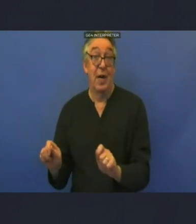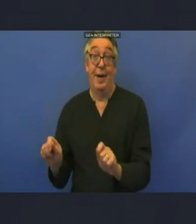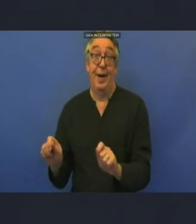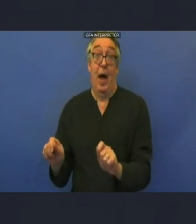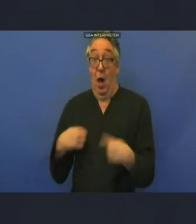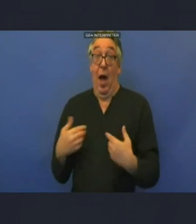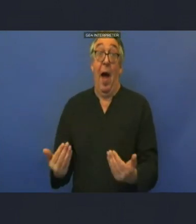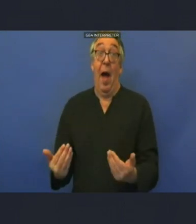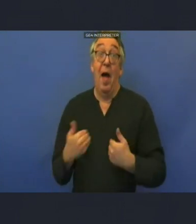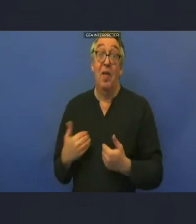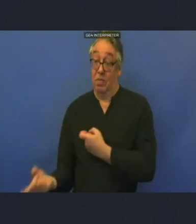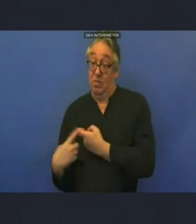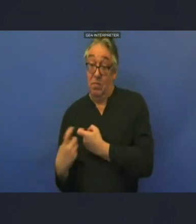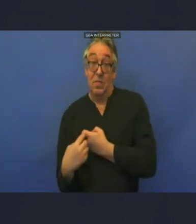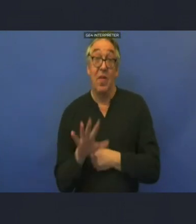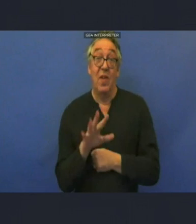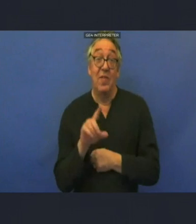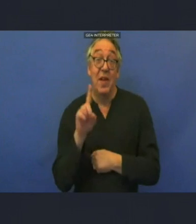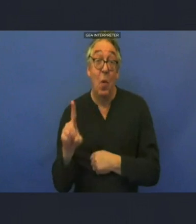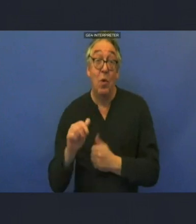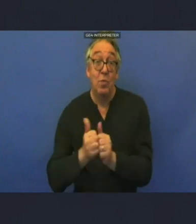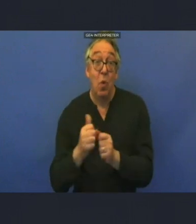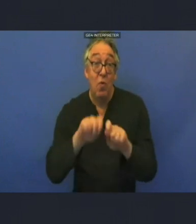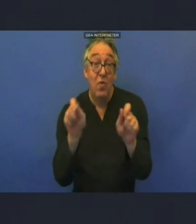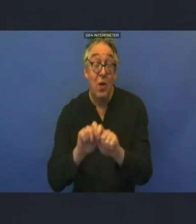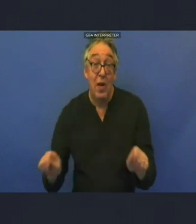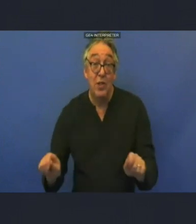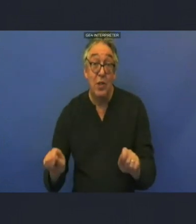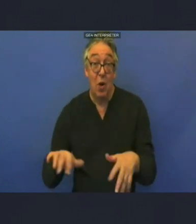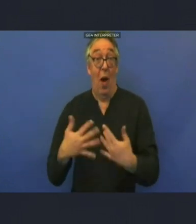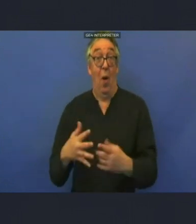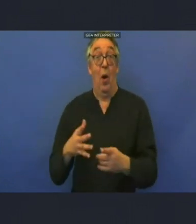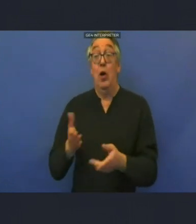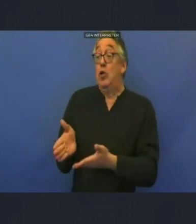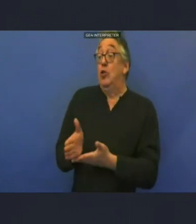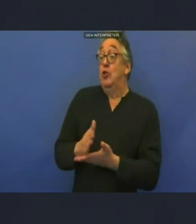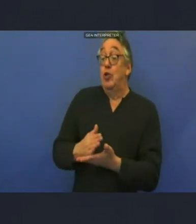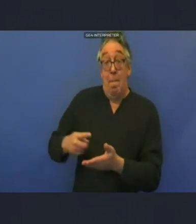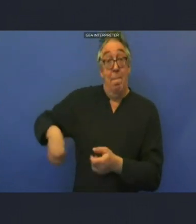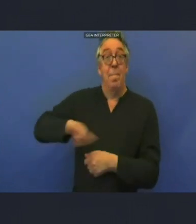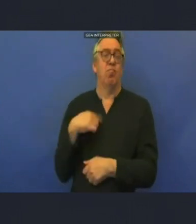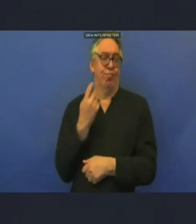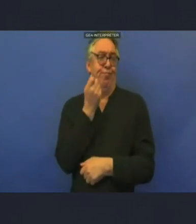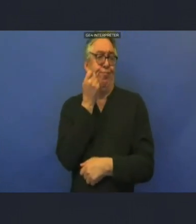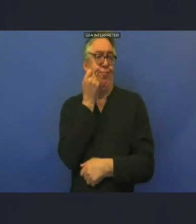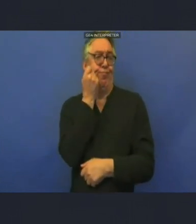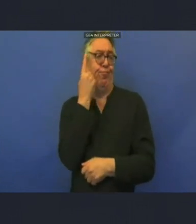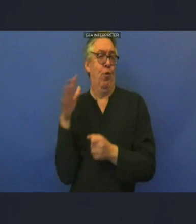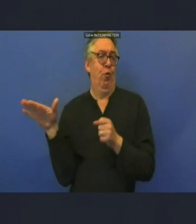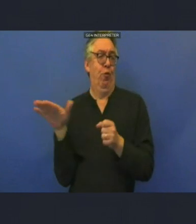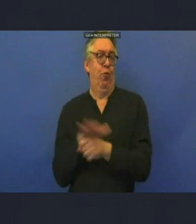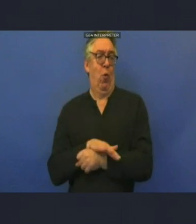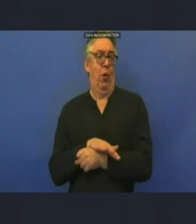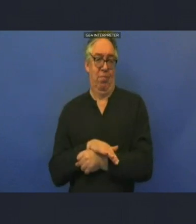So on some Western countries, they realize that as well. My own federation, French Athletic Federation, is doing that since more